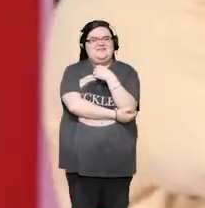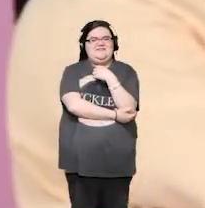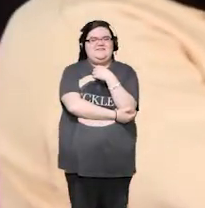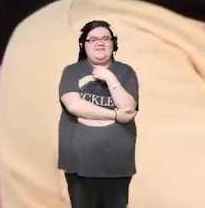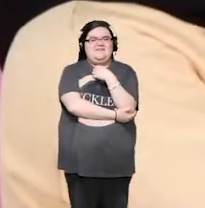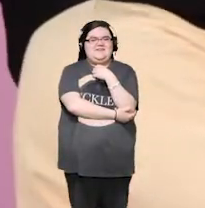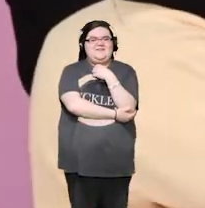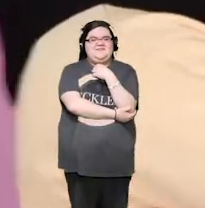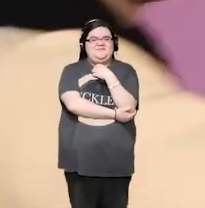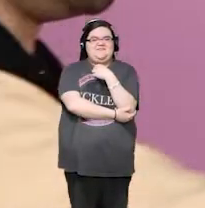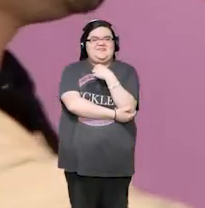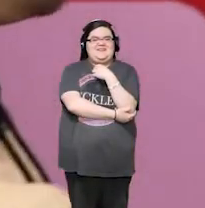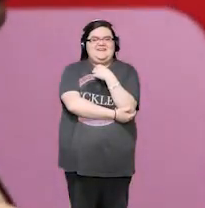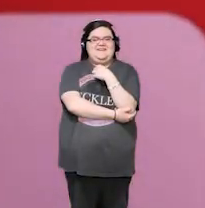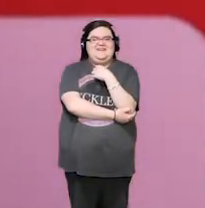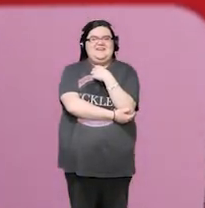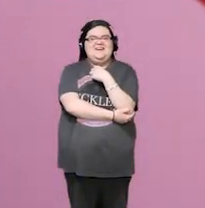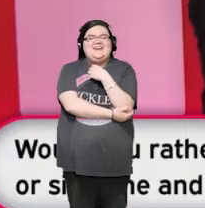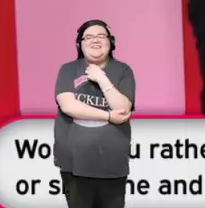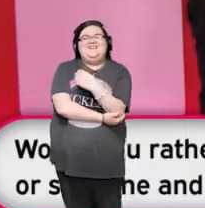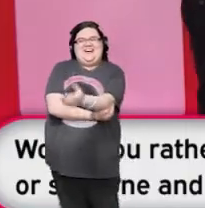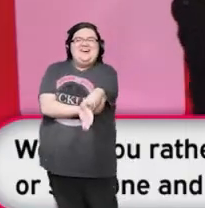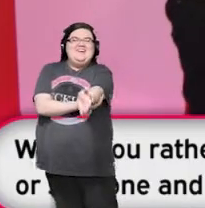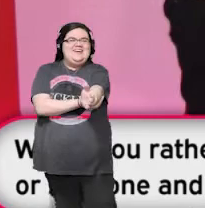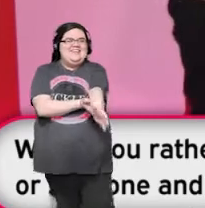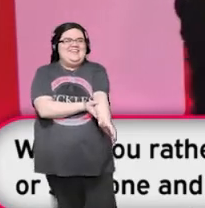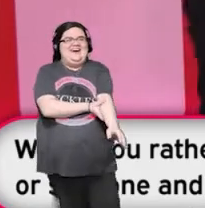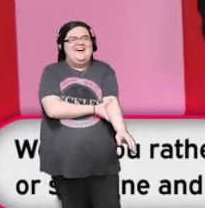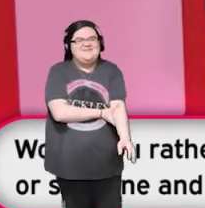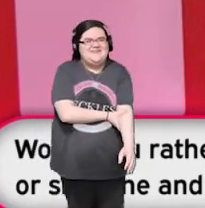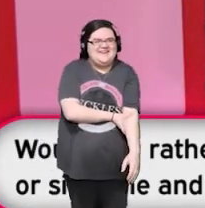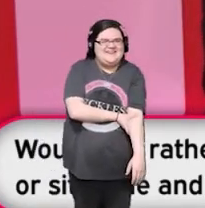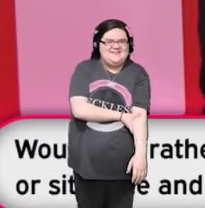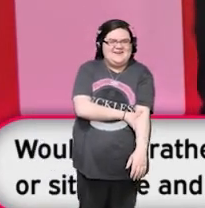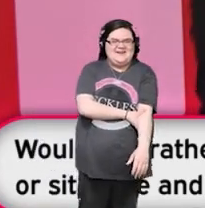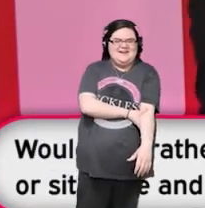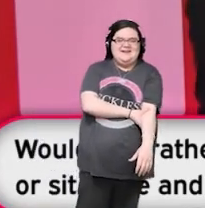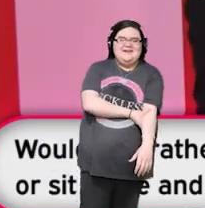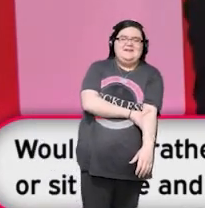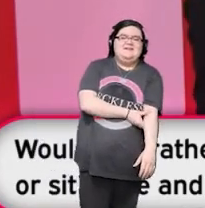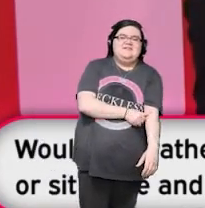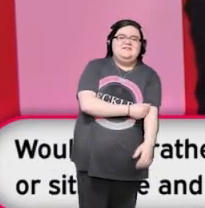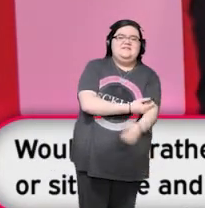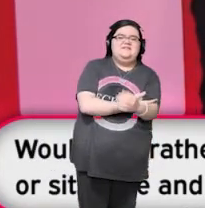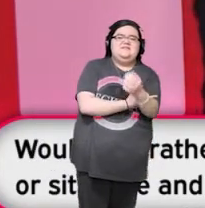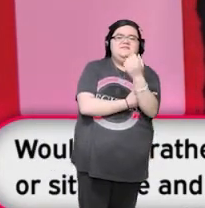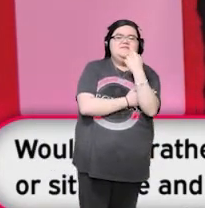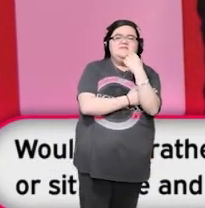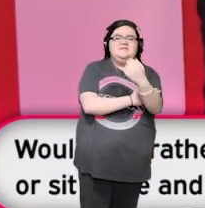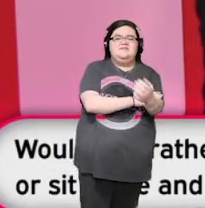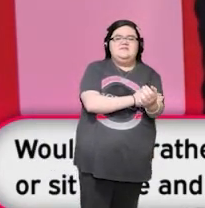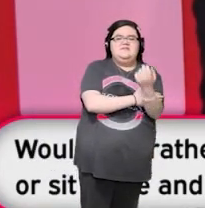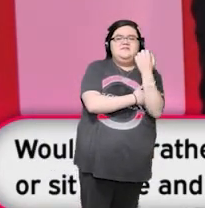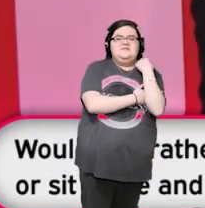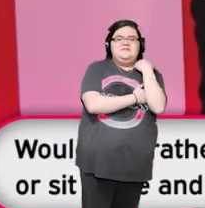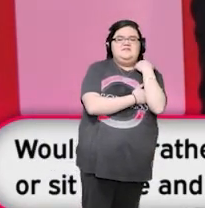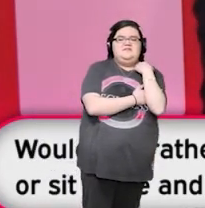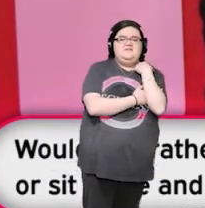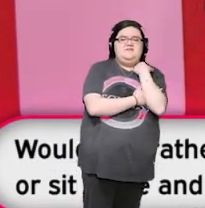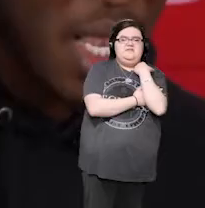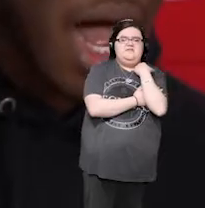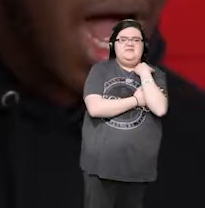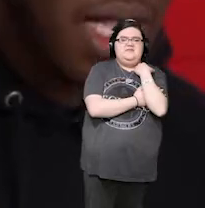Wait, is that every time? What? Who writes this shit? I don't want the iPad anymore. I think I don't want the iPad anymore. 100%, I'd watch my parents have sex once,